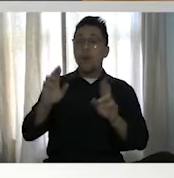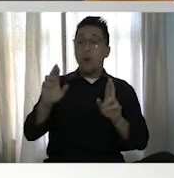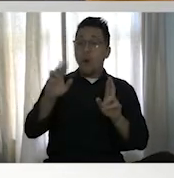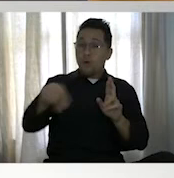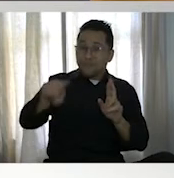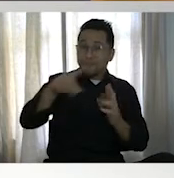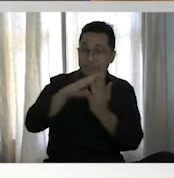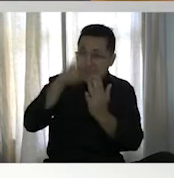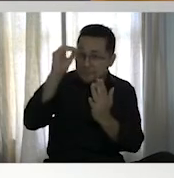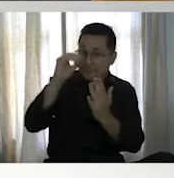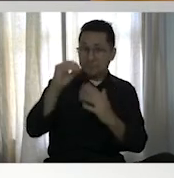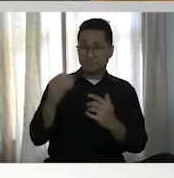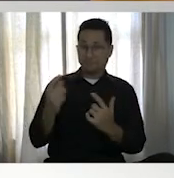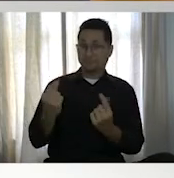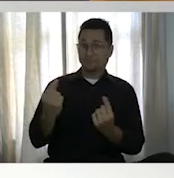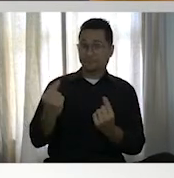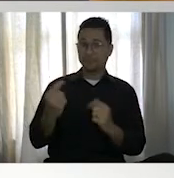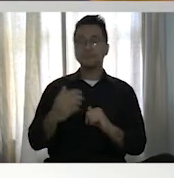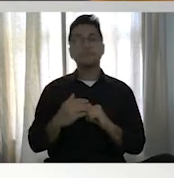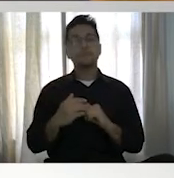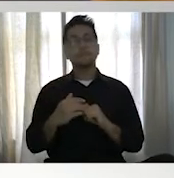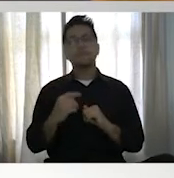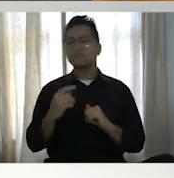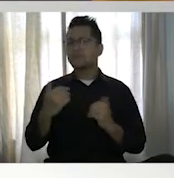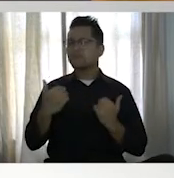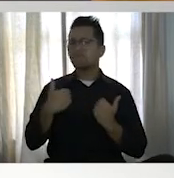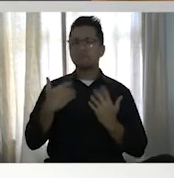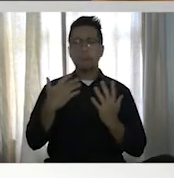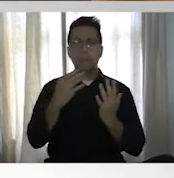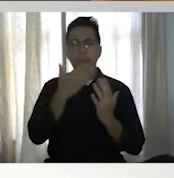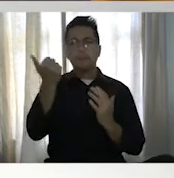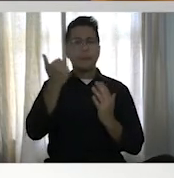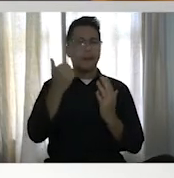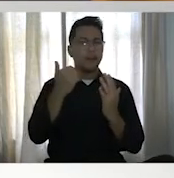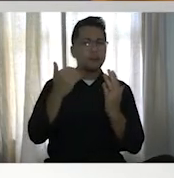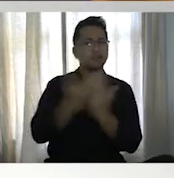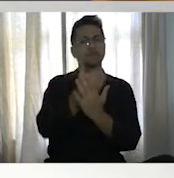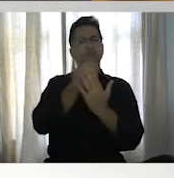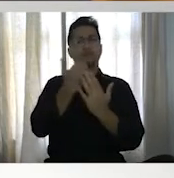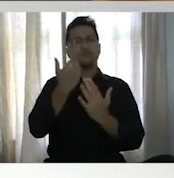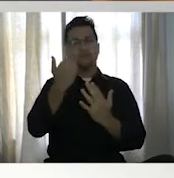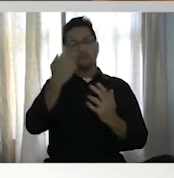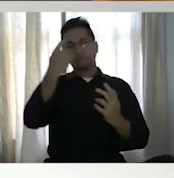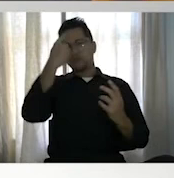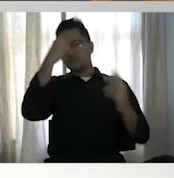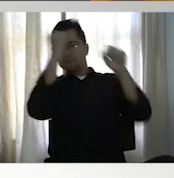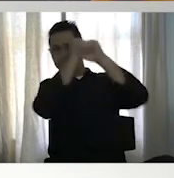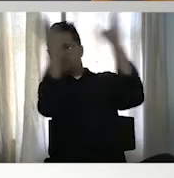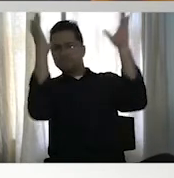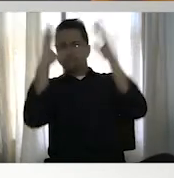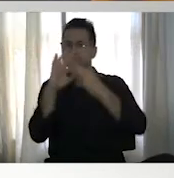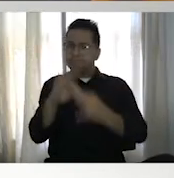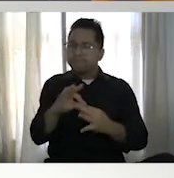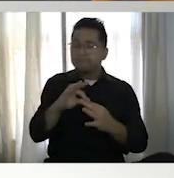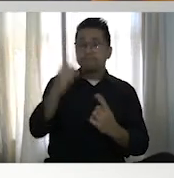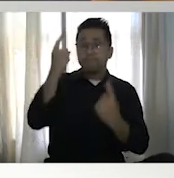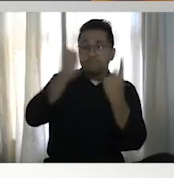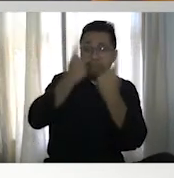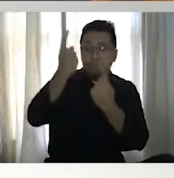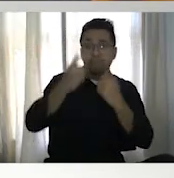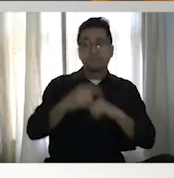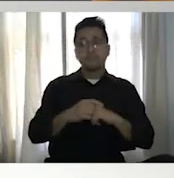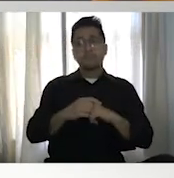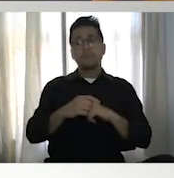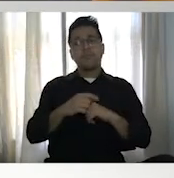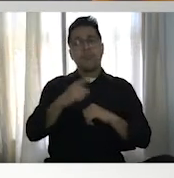away with is a newer understanding of thinking and what thinking needs to do to